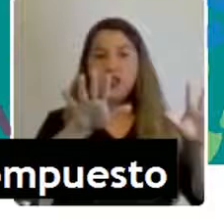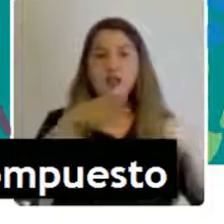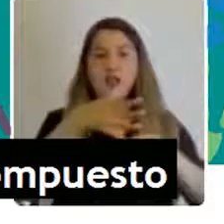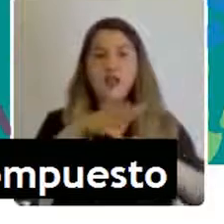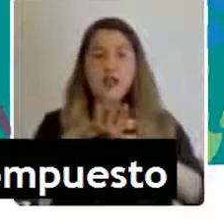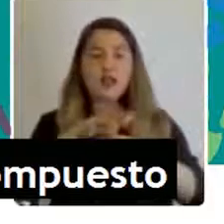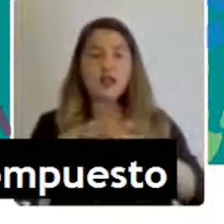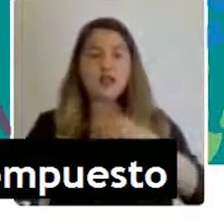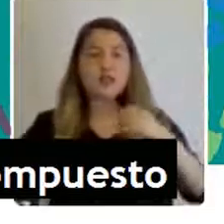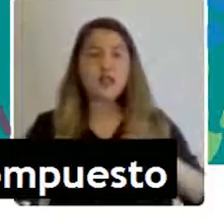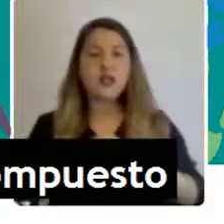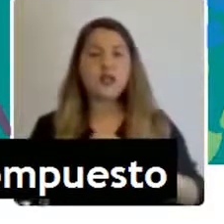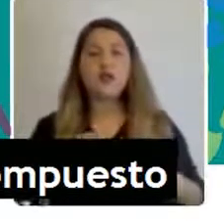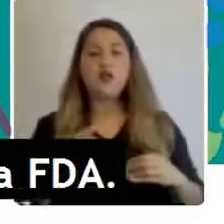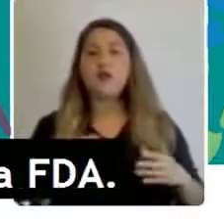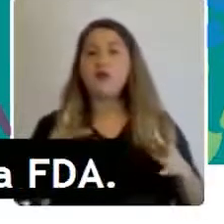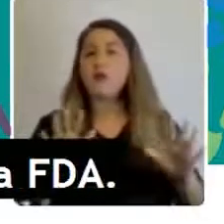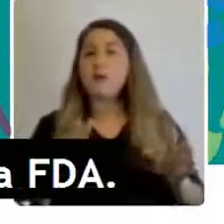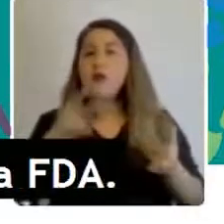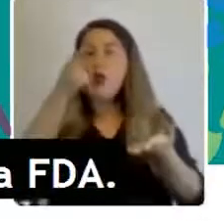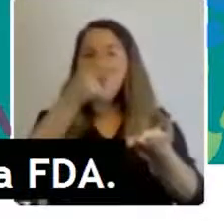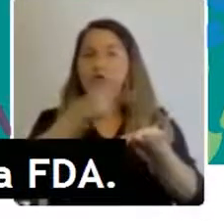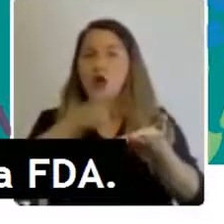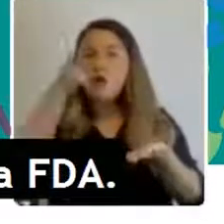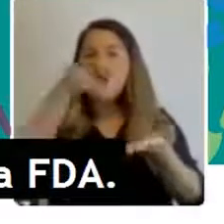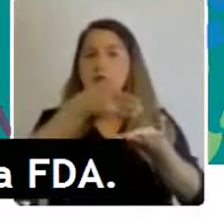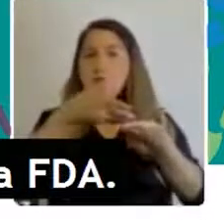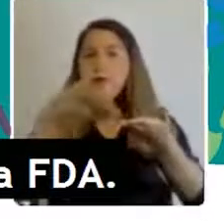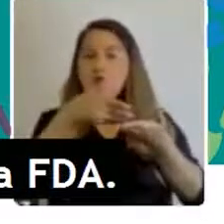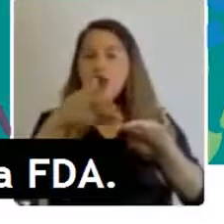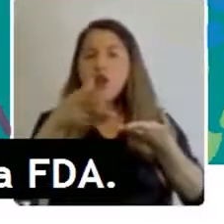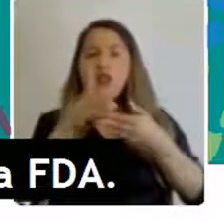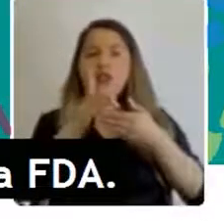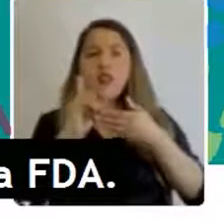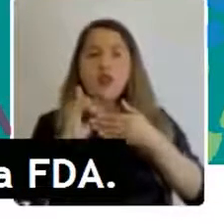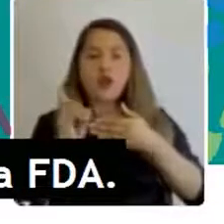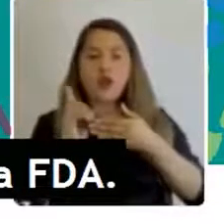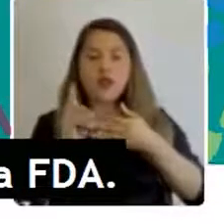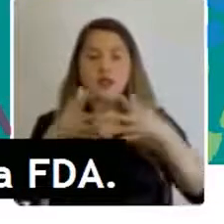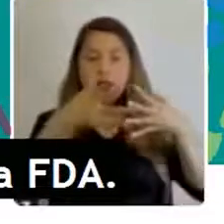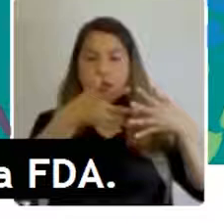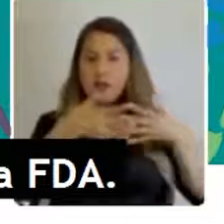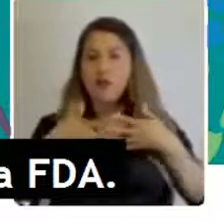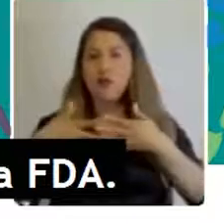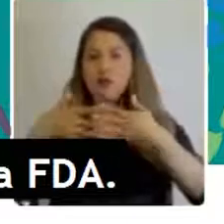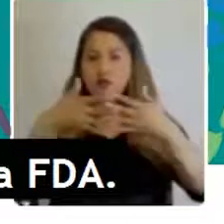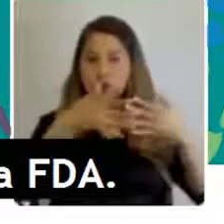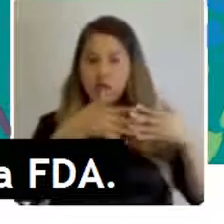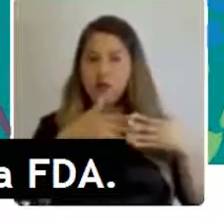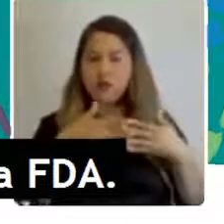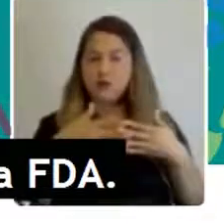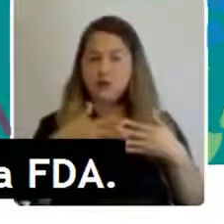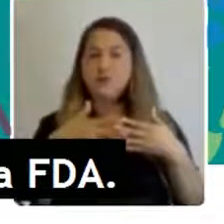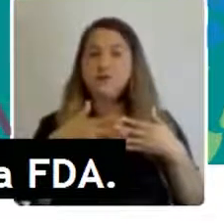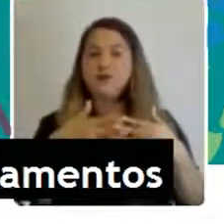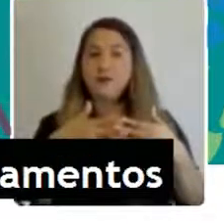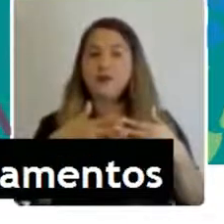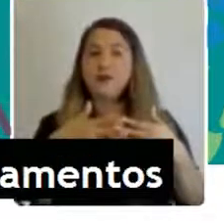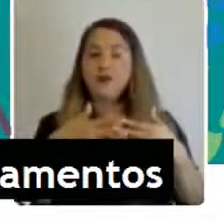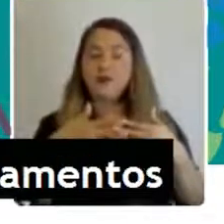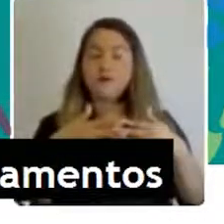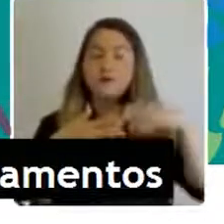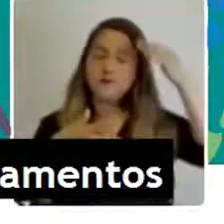billion US dollars to bring one compound to the marketplace to obtain FDA